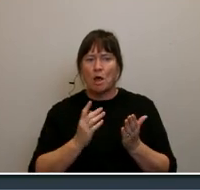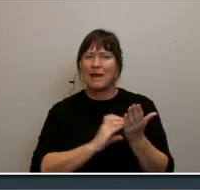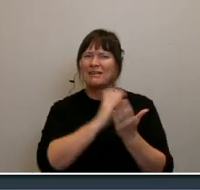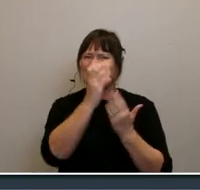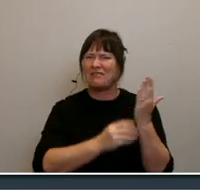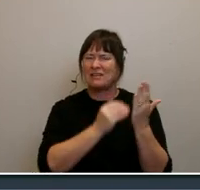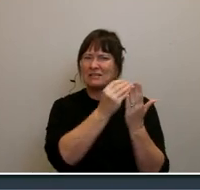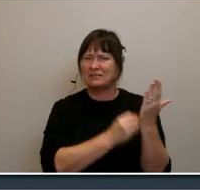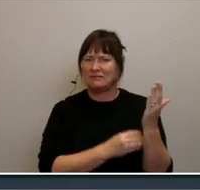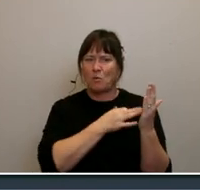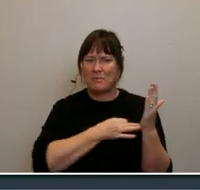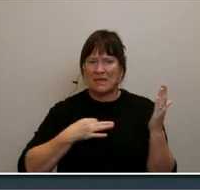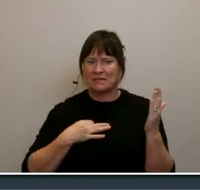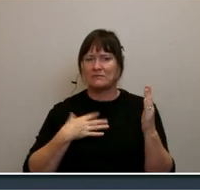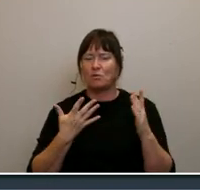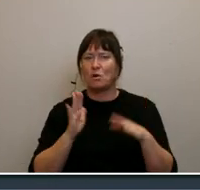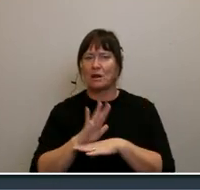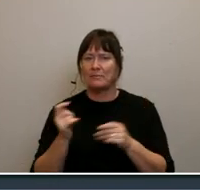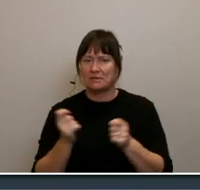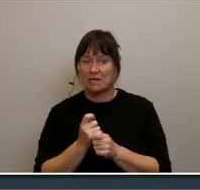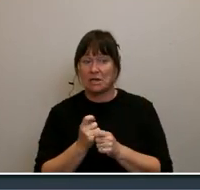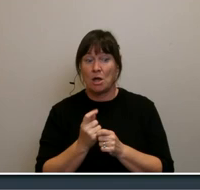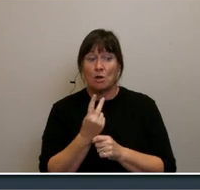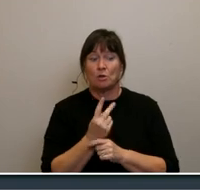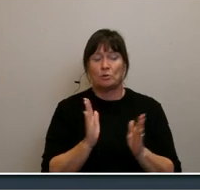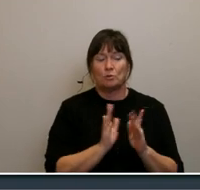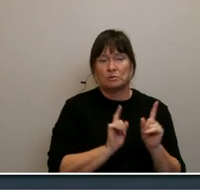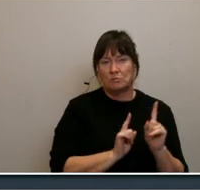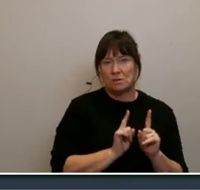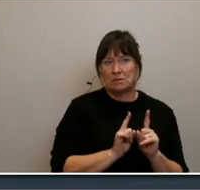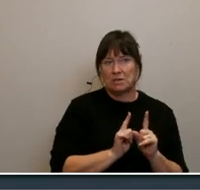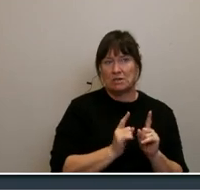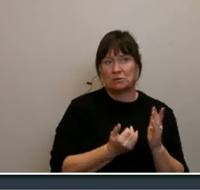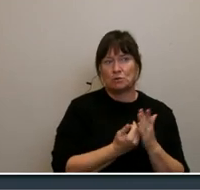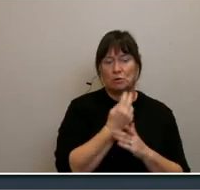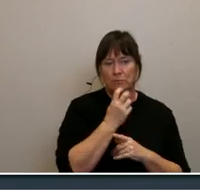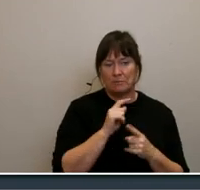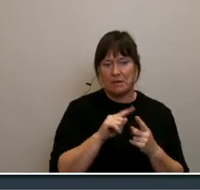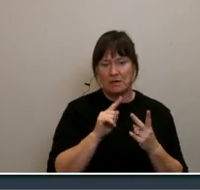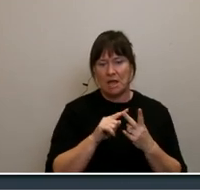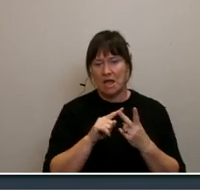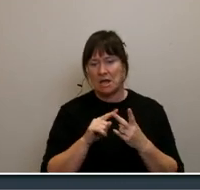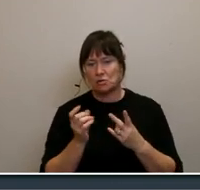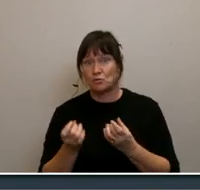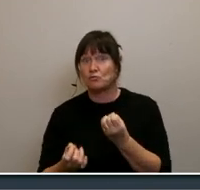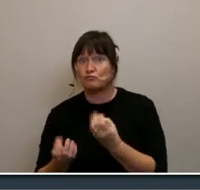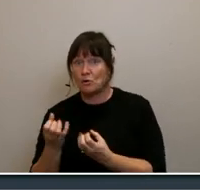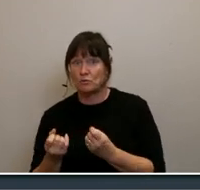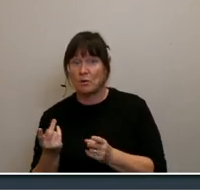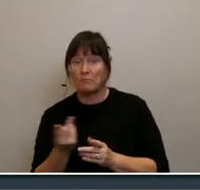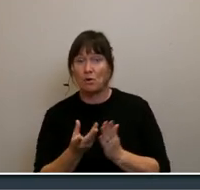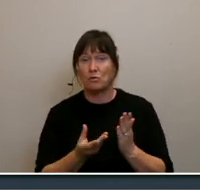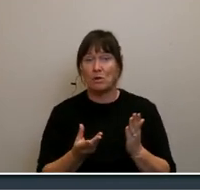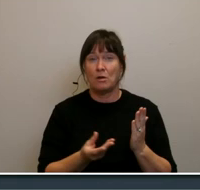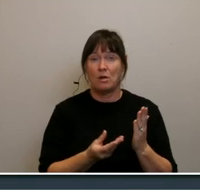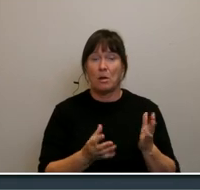currently two other smaller cities, New Plymouth and Rotorua Lakes District, belong to that, along